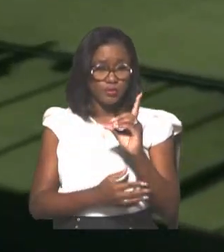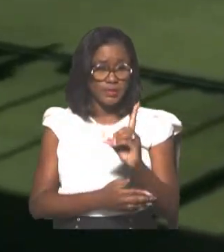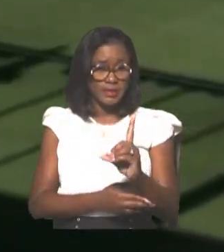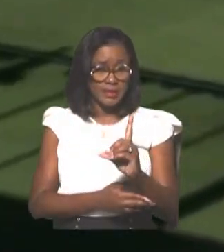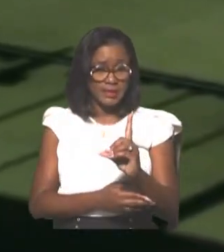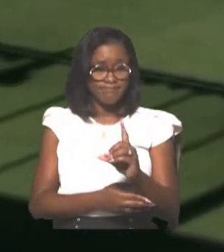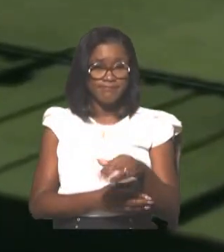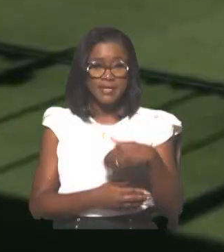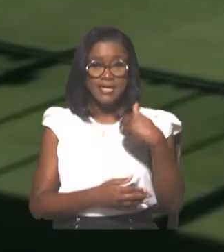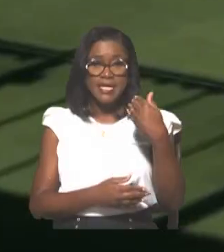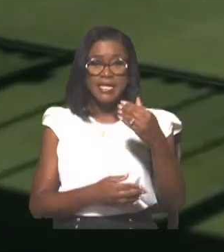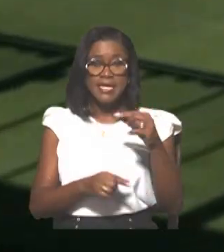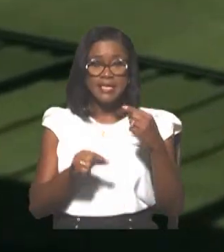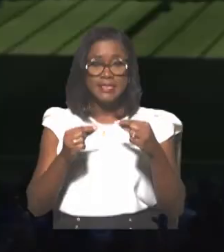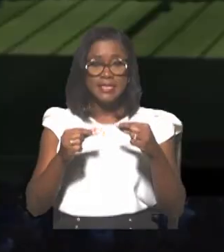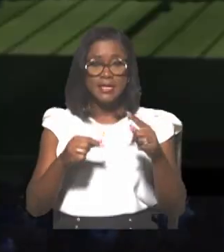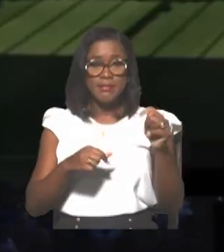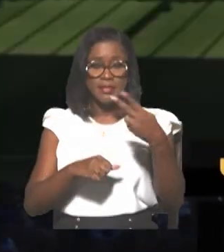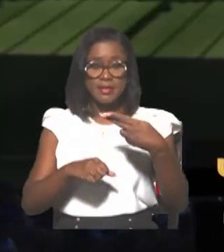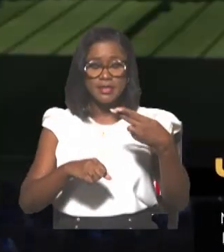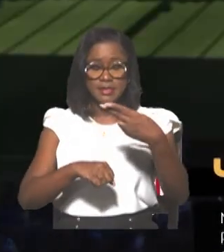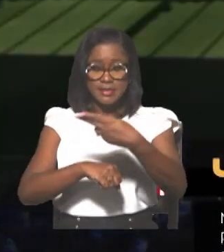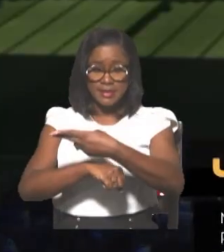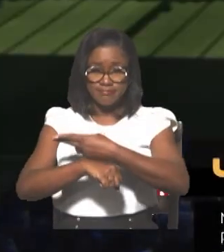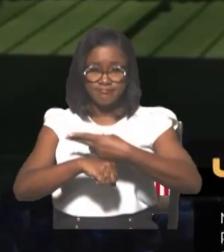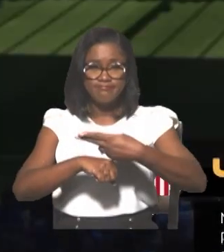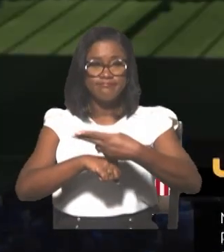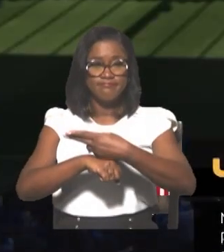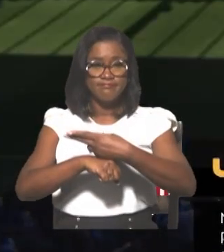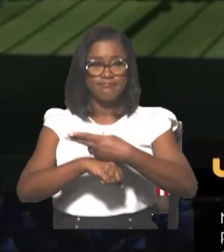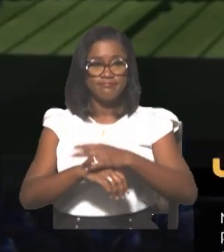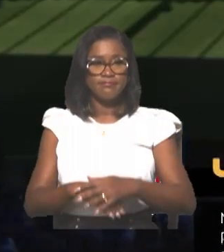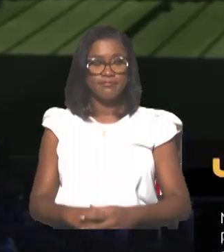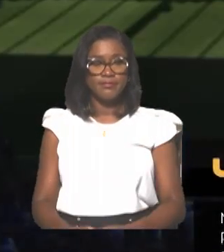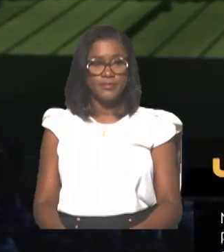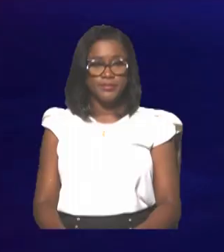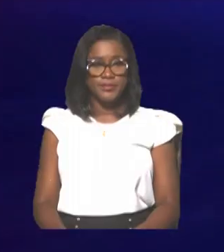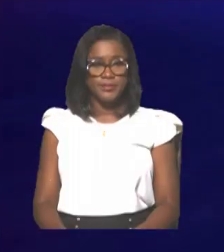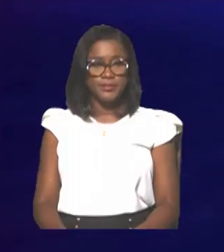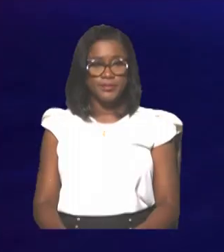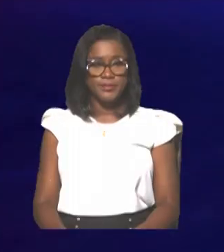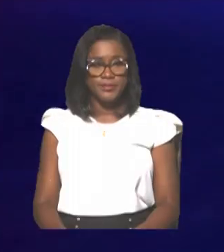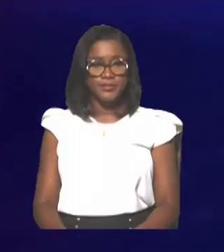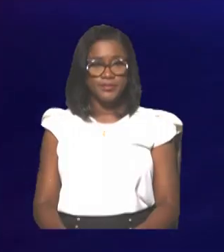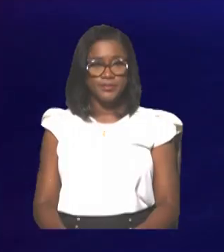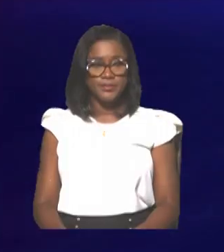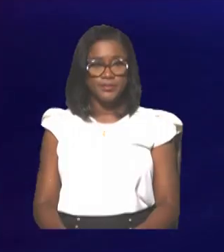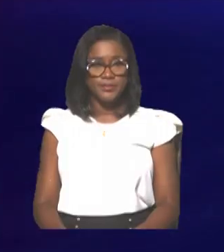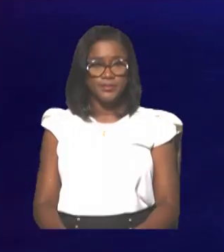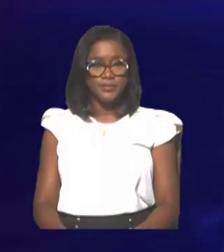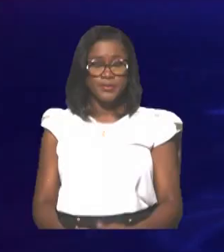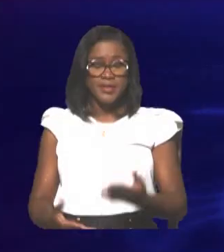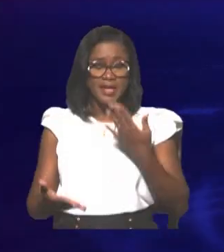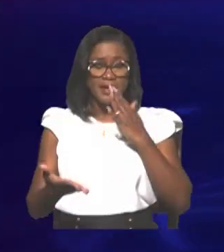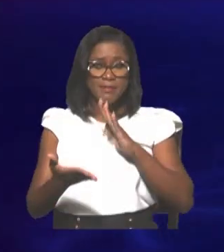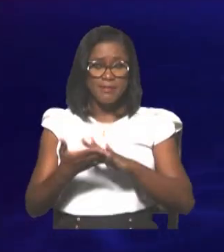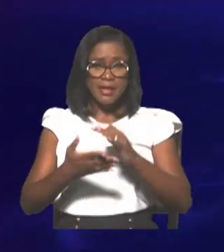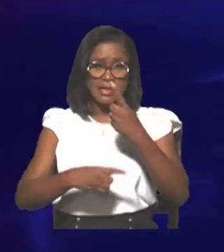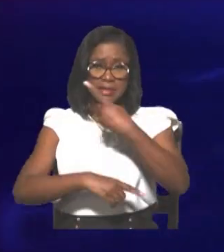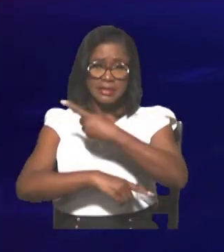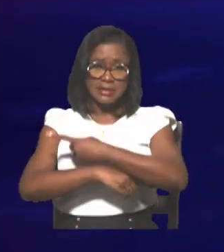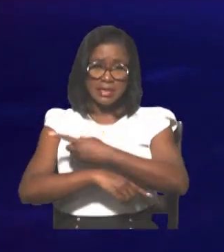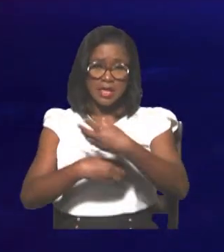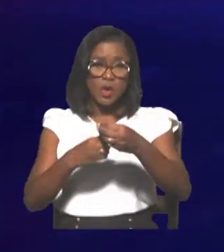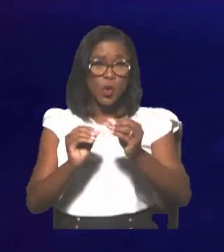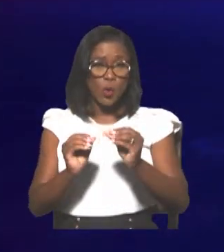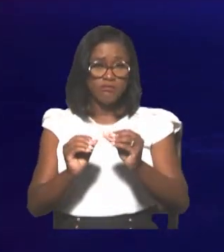will next face Haiti on Thursday. Adrian Lazar, TTT Sport. A bad day at the office were the